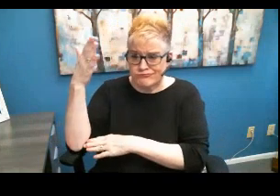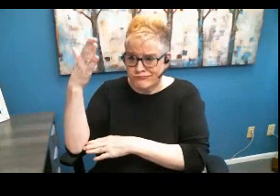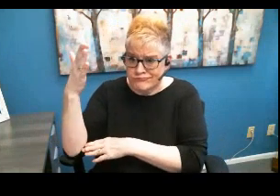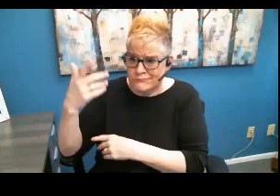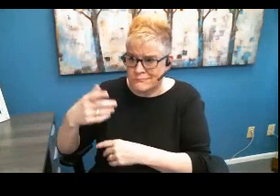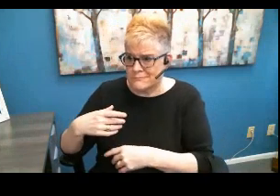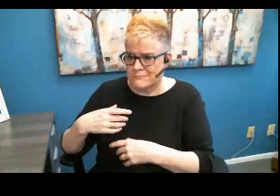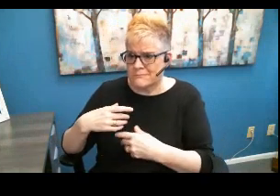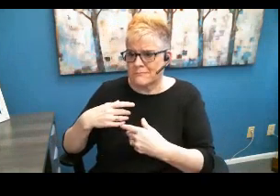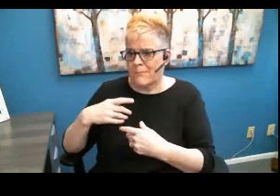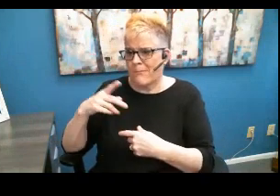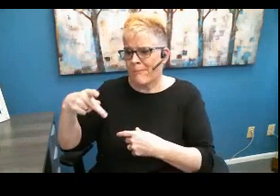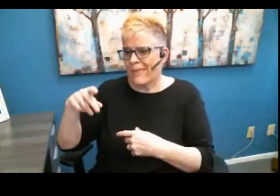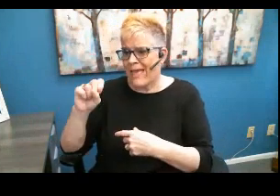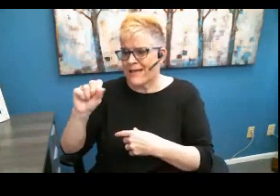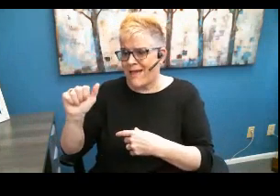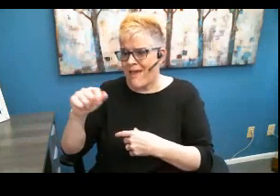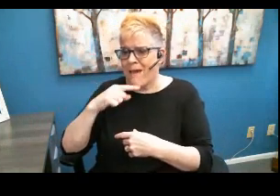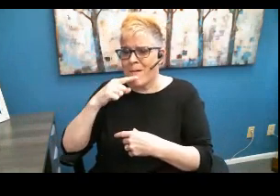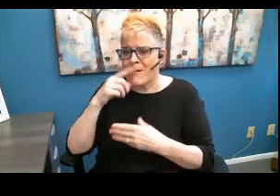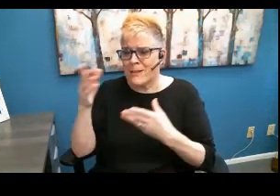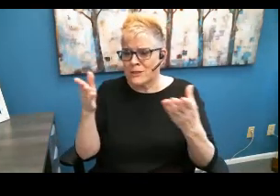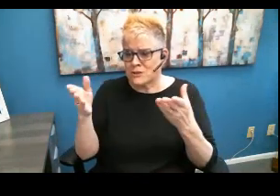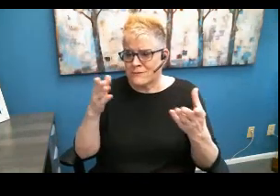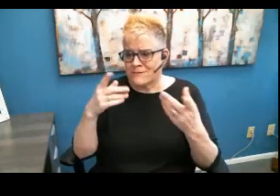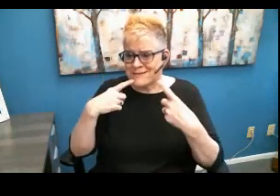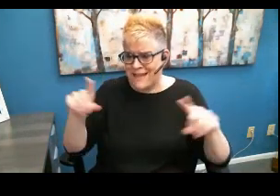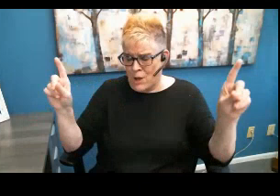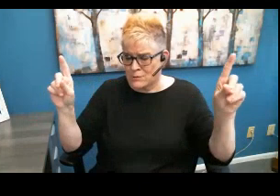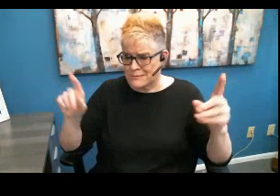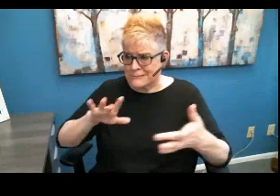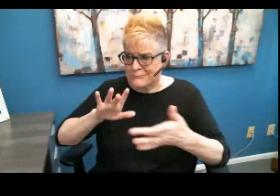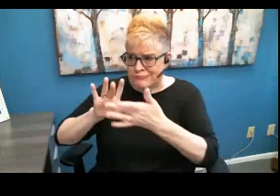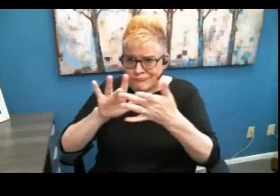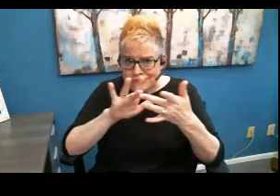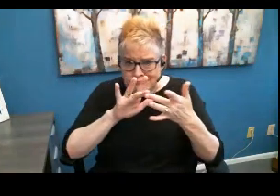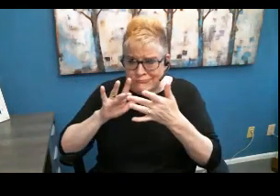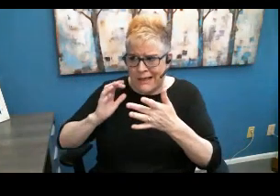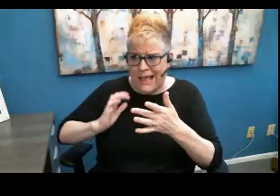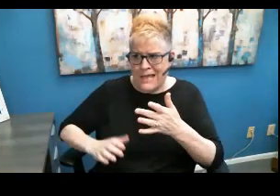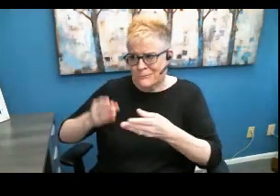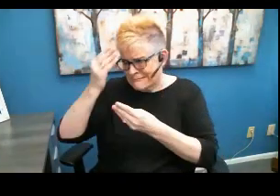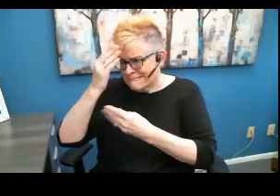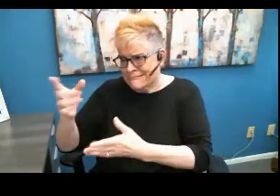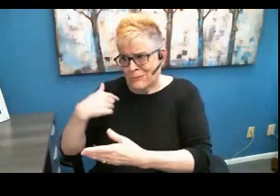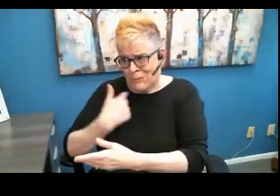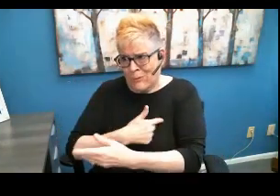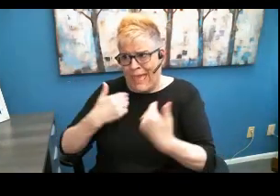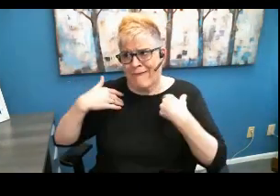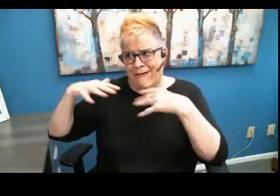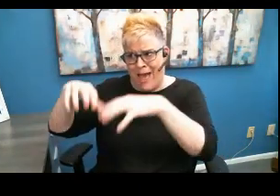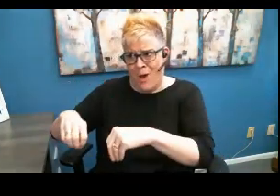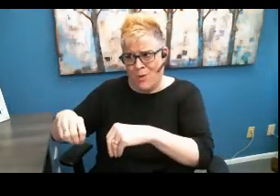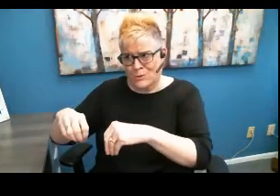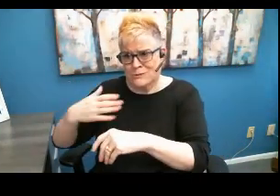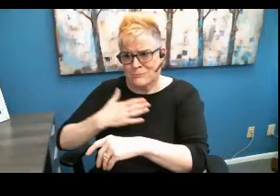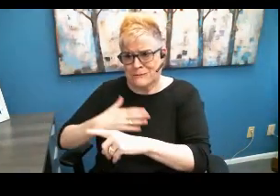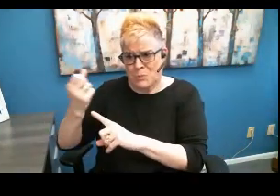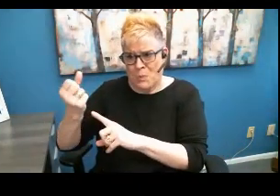service announcements, to get in contact with our customers and notify them of an outage with